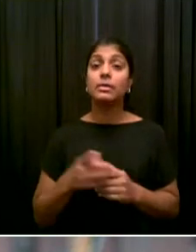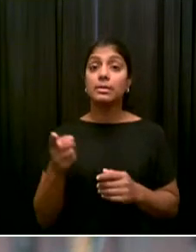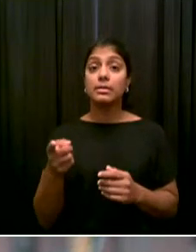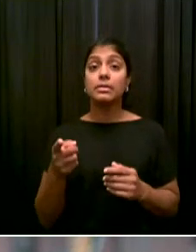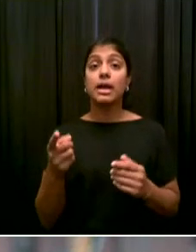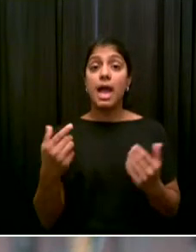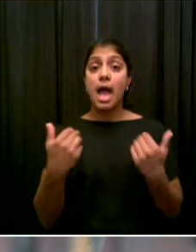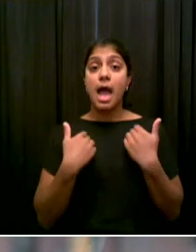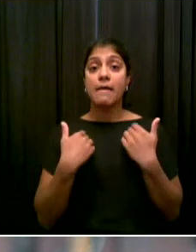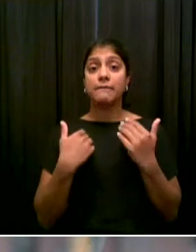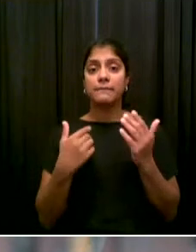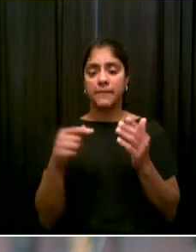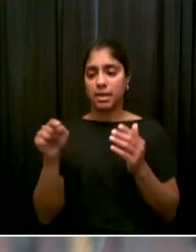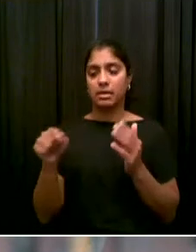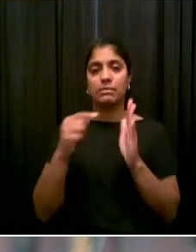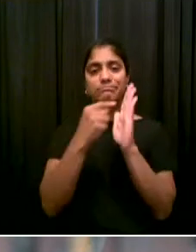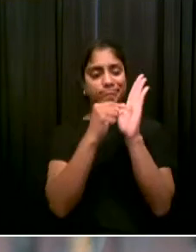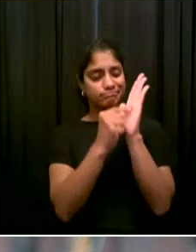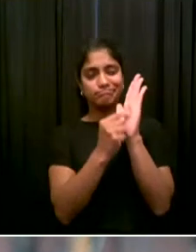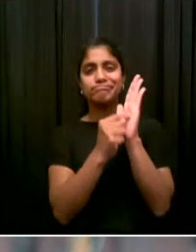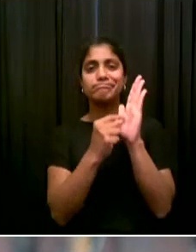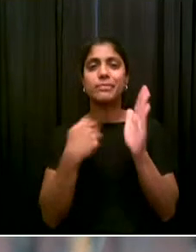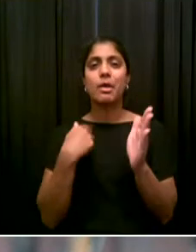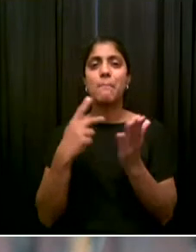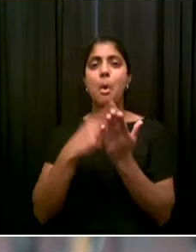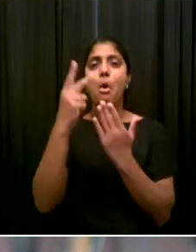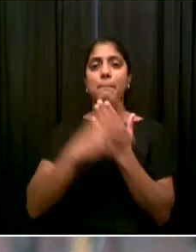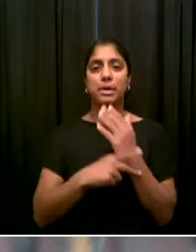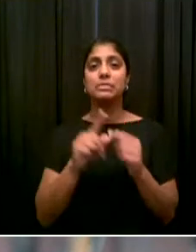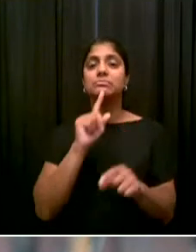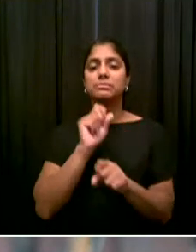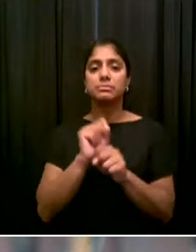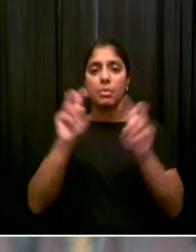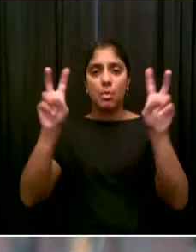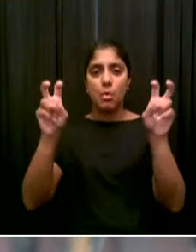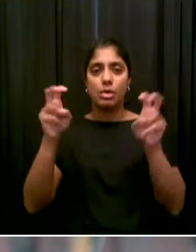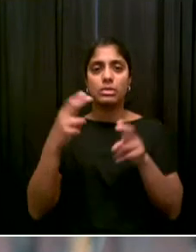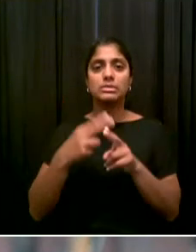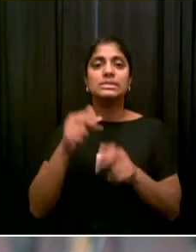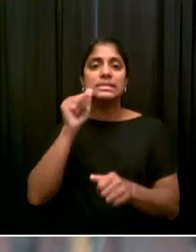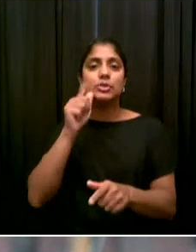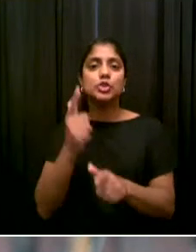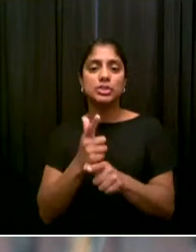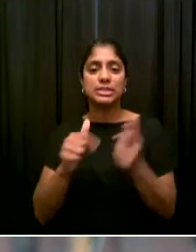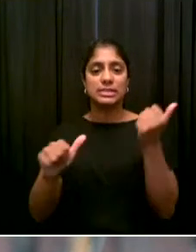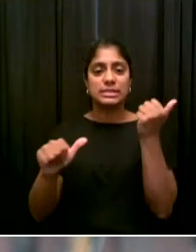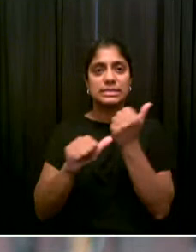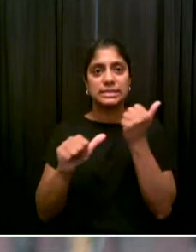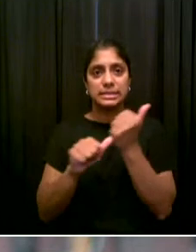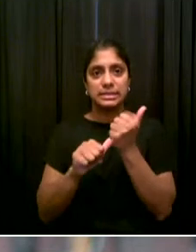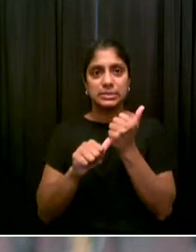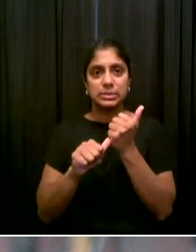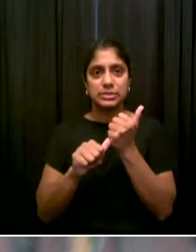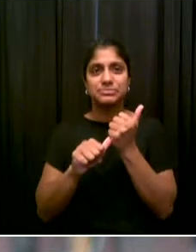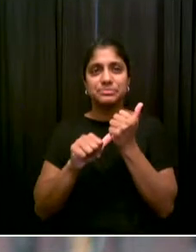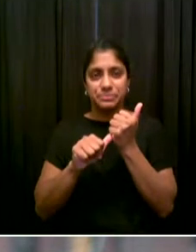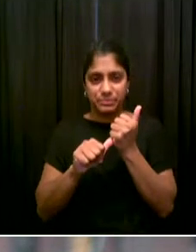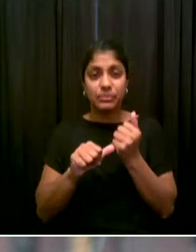Succeed. Amazing mentorship program focusing on young women. Other mentorship and career prep initiatives like the Law